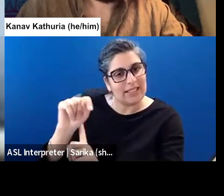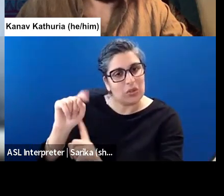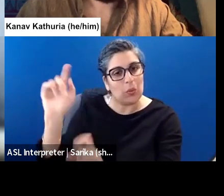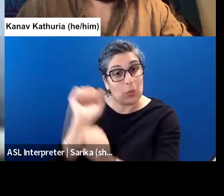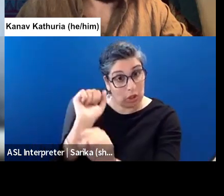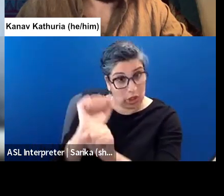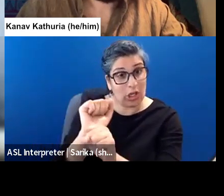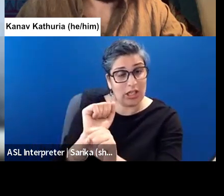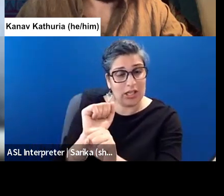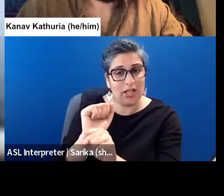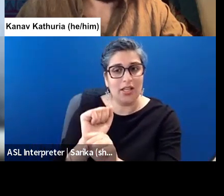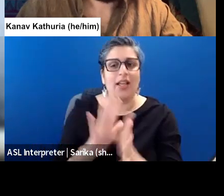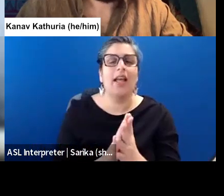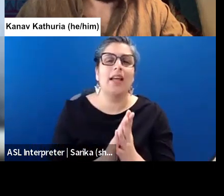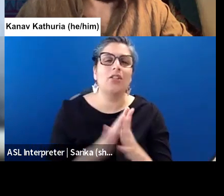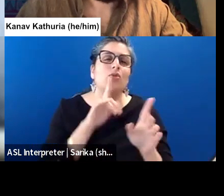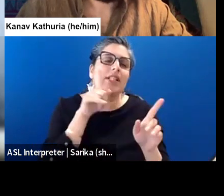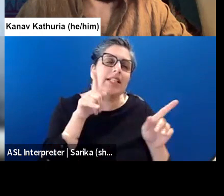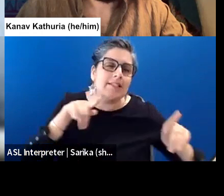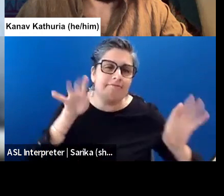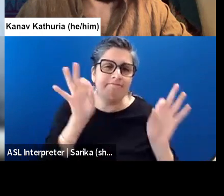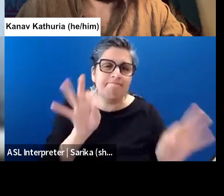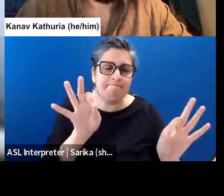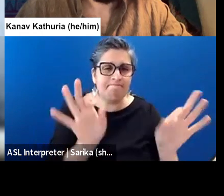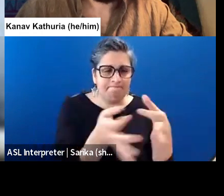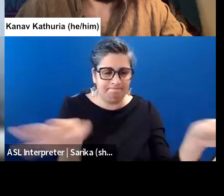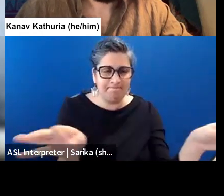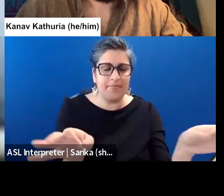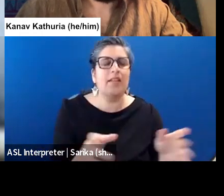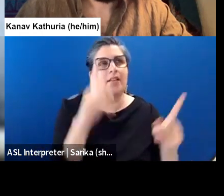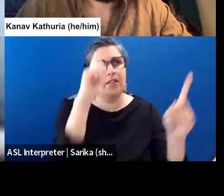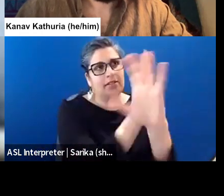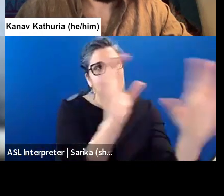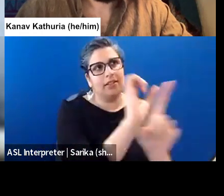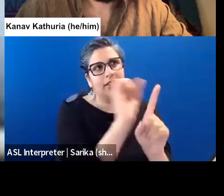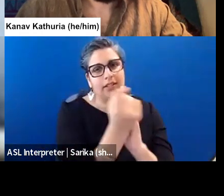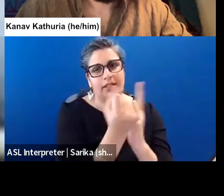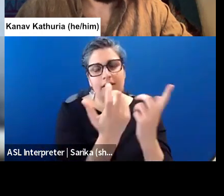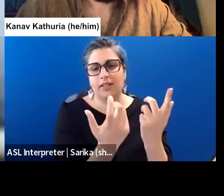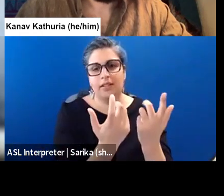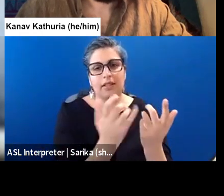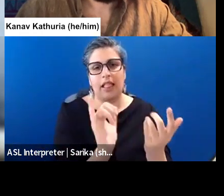And to make it a little more concrete, if we just think about some of the situations, like some of the ones